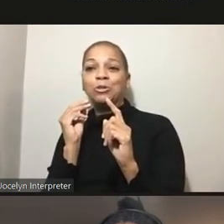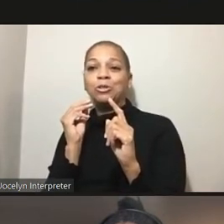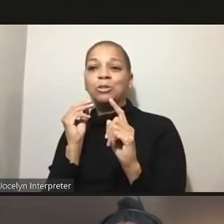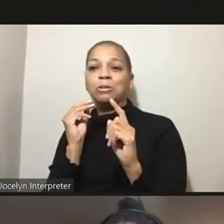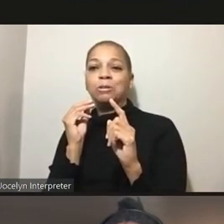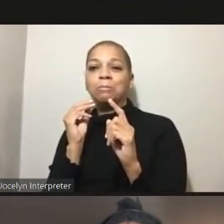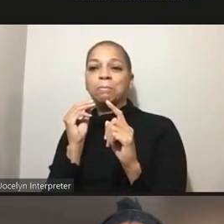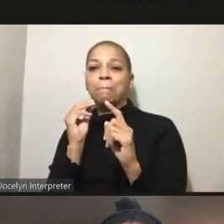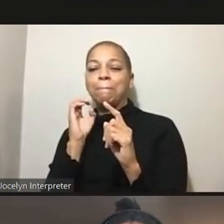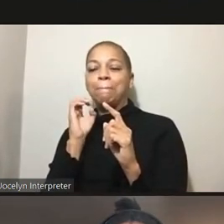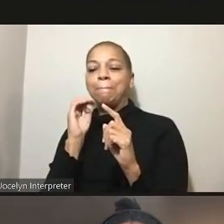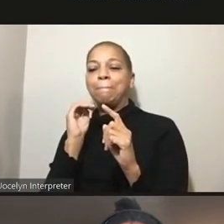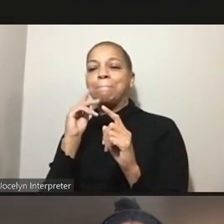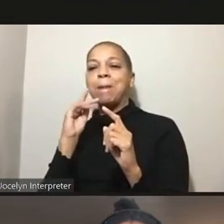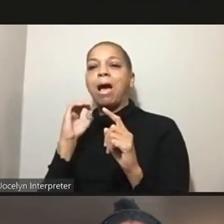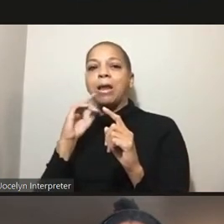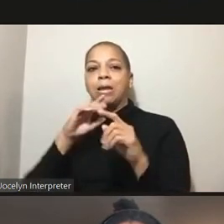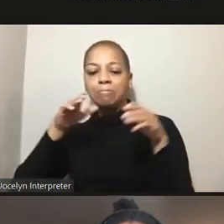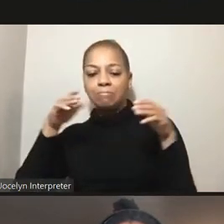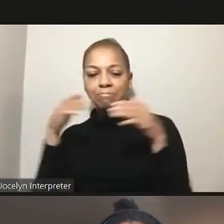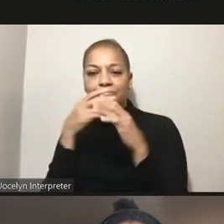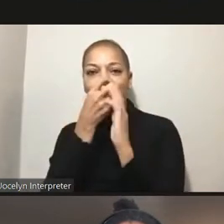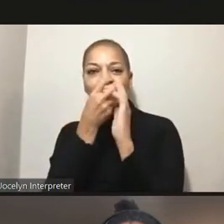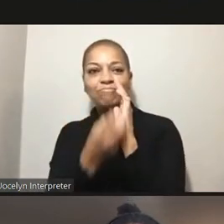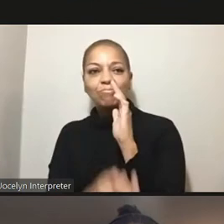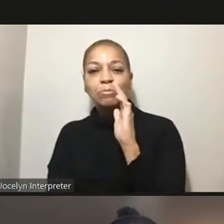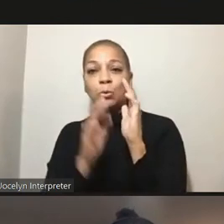embodied in one's practice as an artist